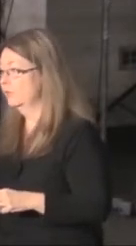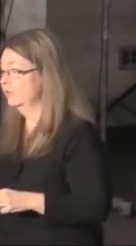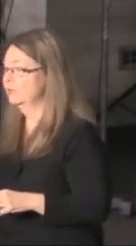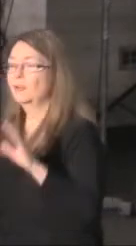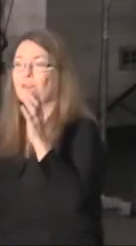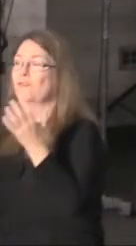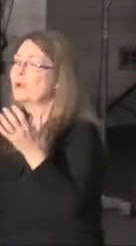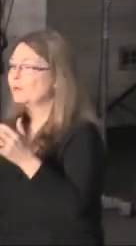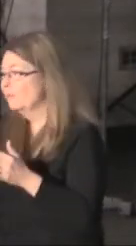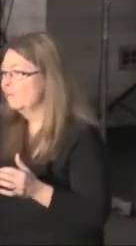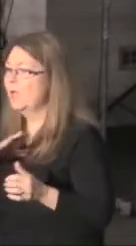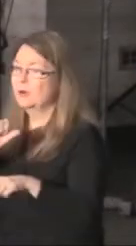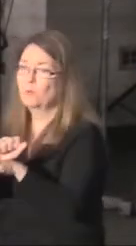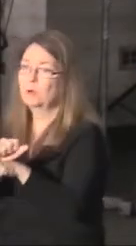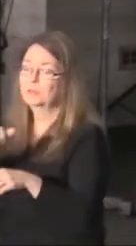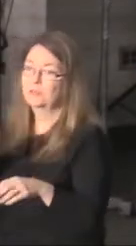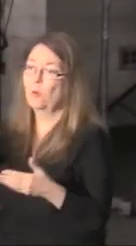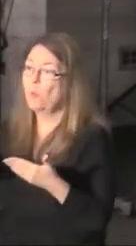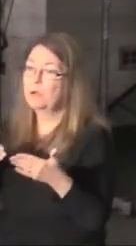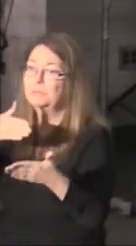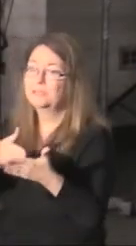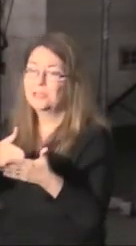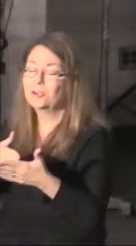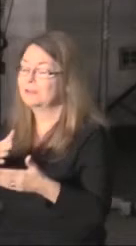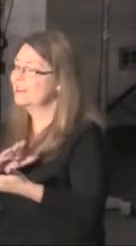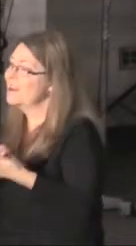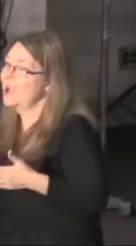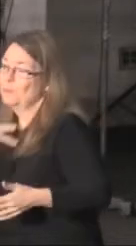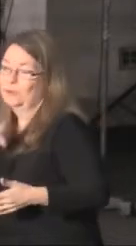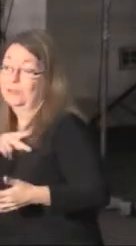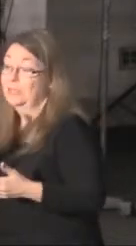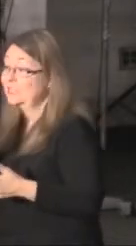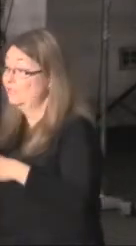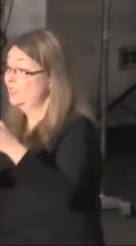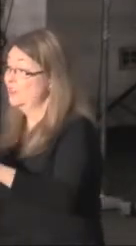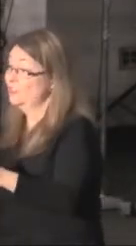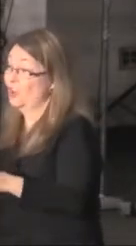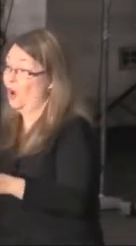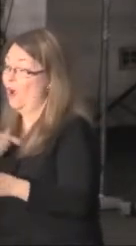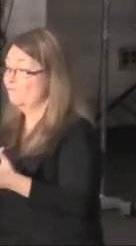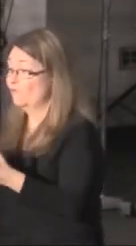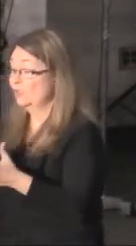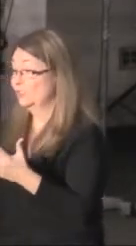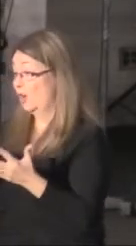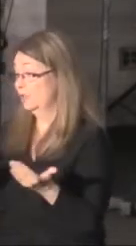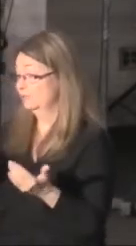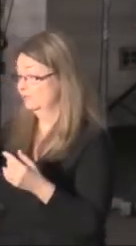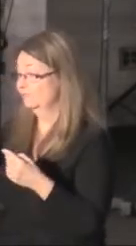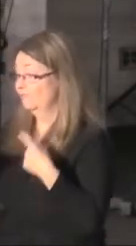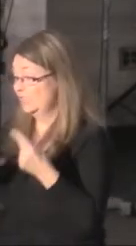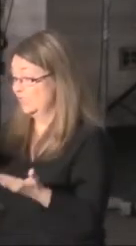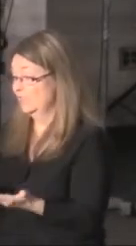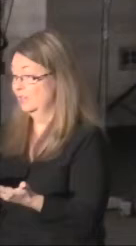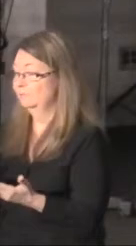people throughout our church, and just a contagious personality. And 7 years ago when I first came here, he said something that always stuck with me.